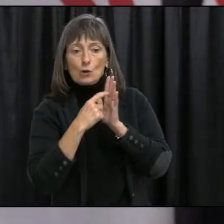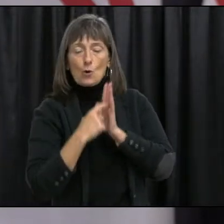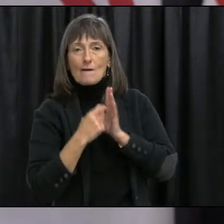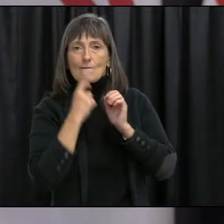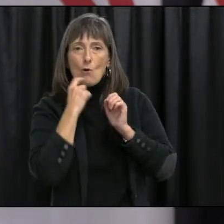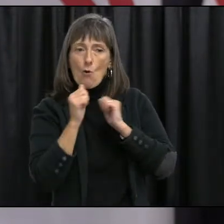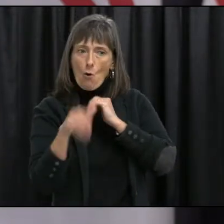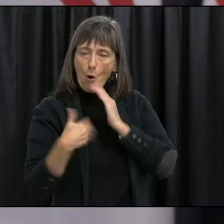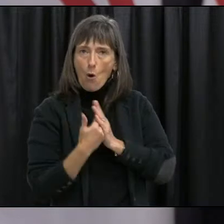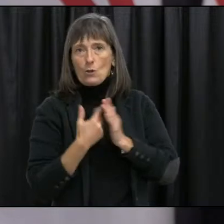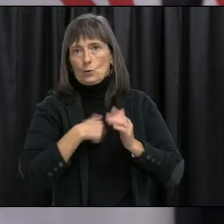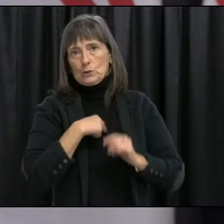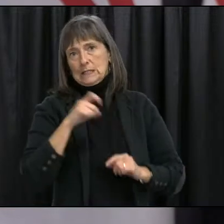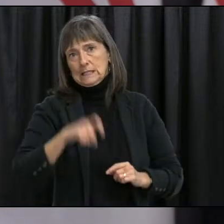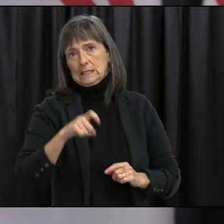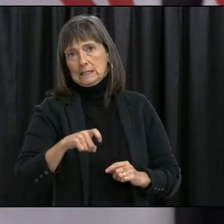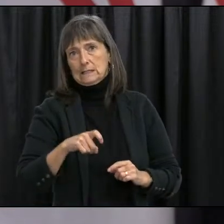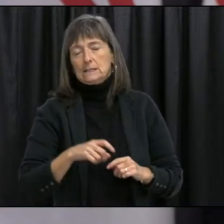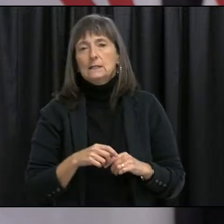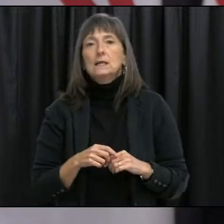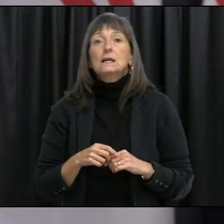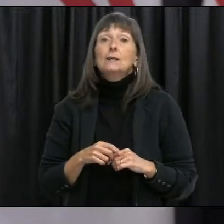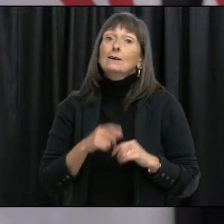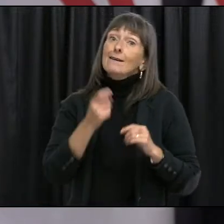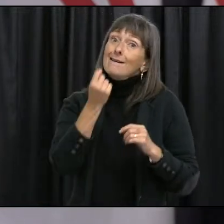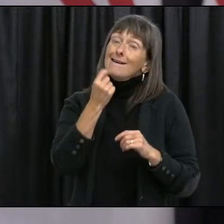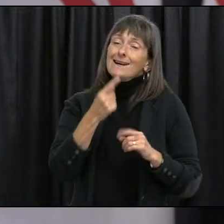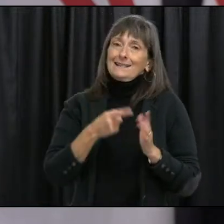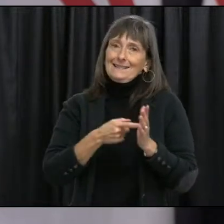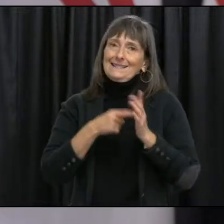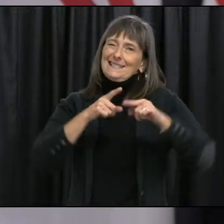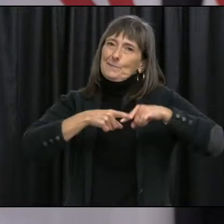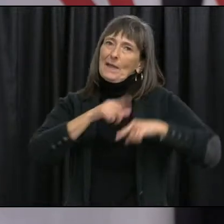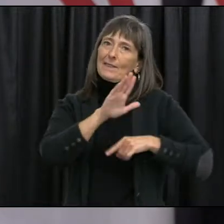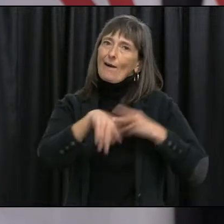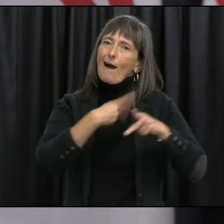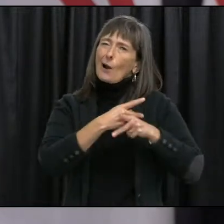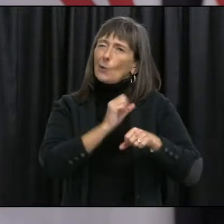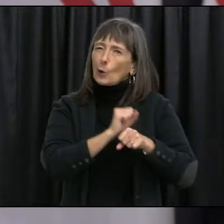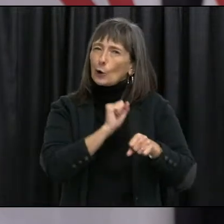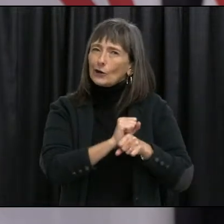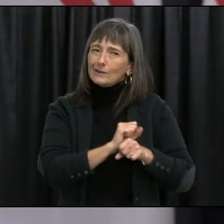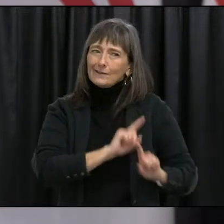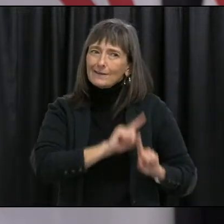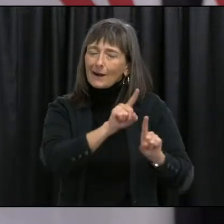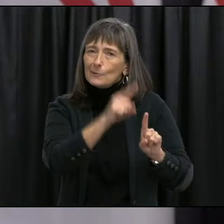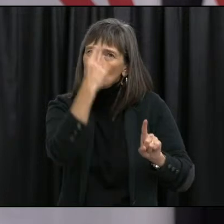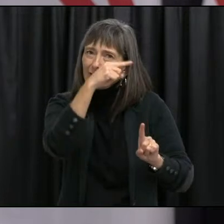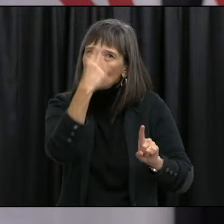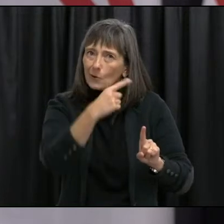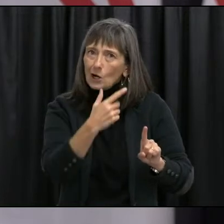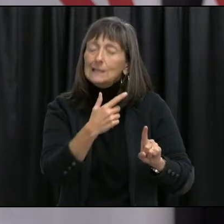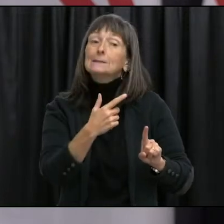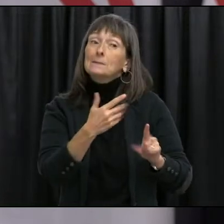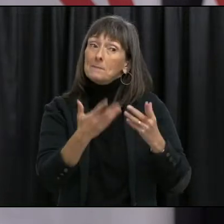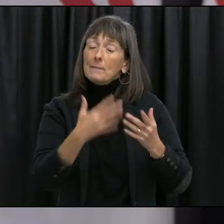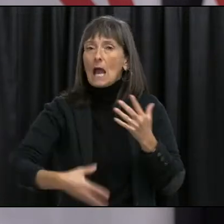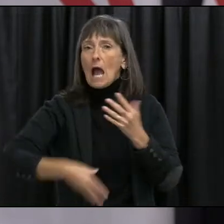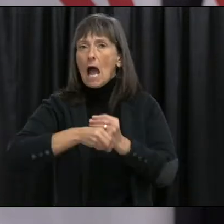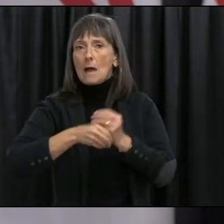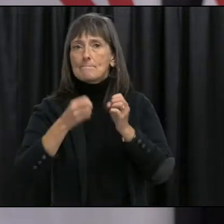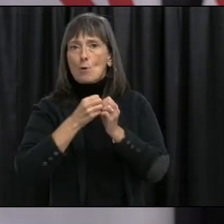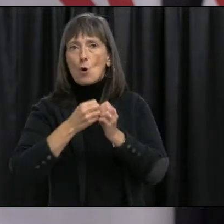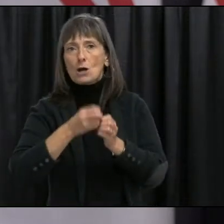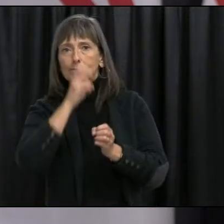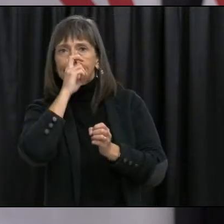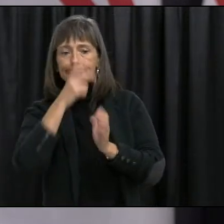Because obviously, depending on the nature of the work of an essential healthcare employee, there may be additional